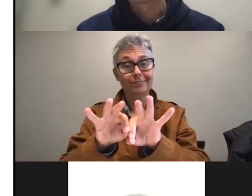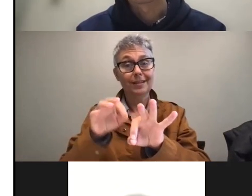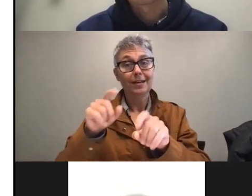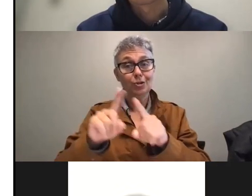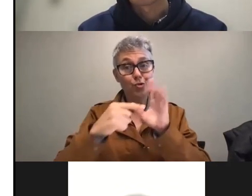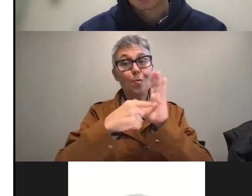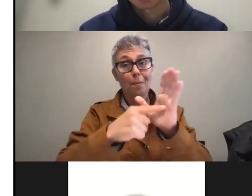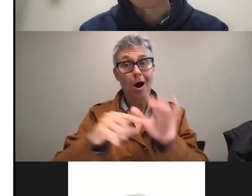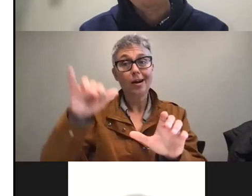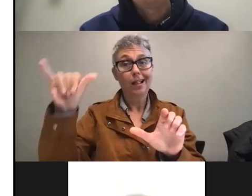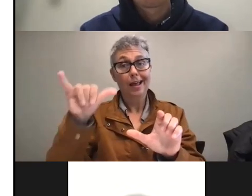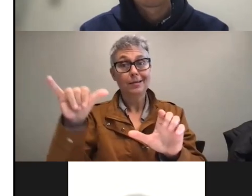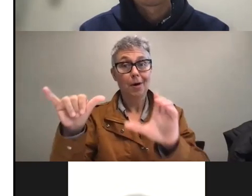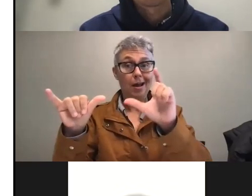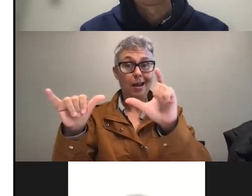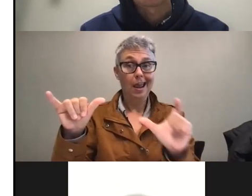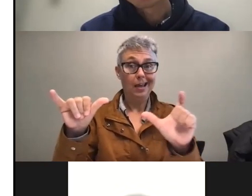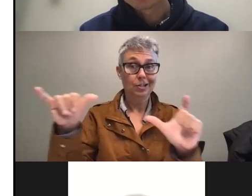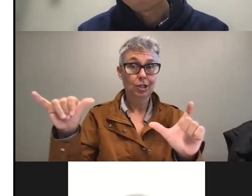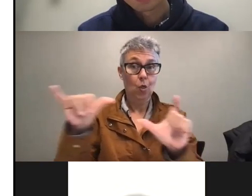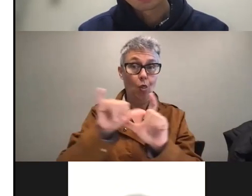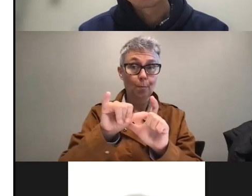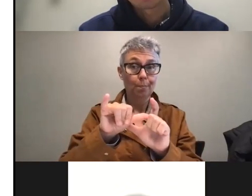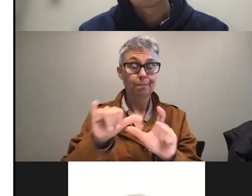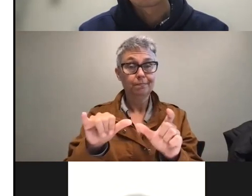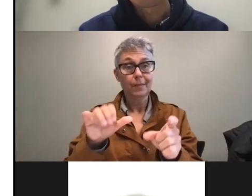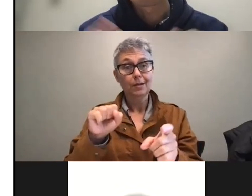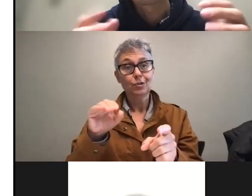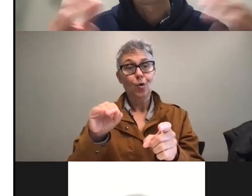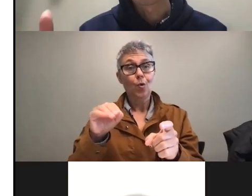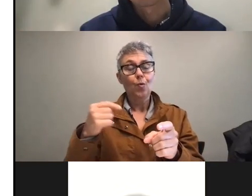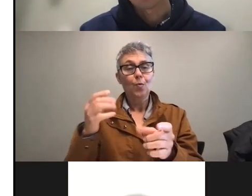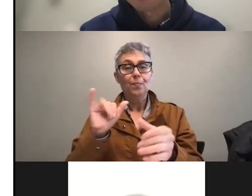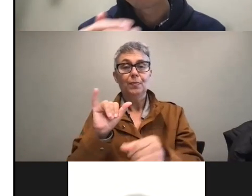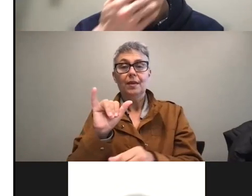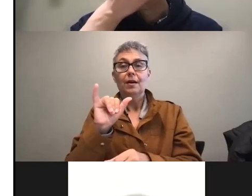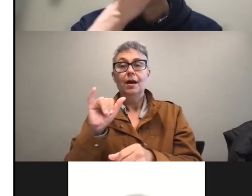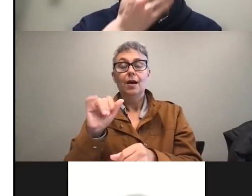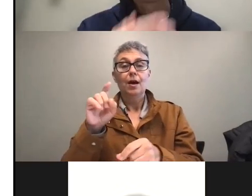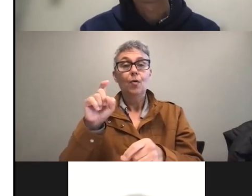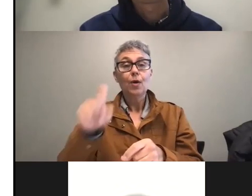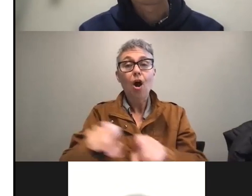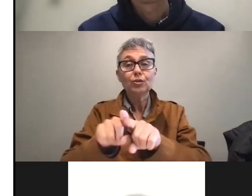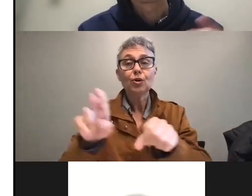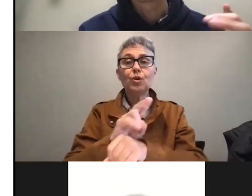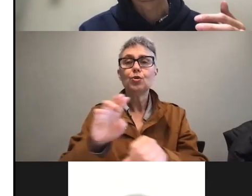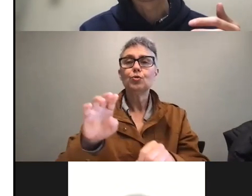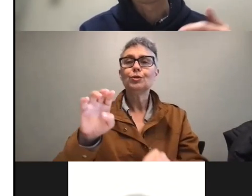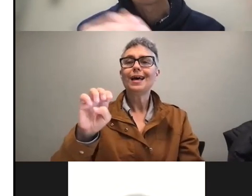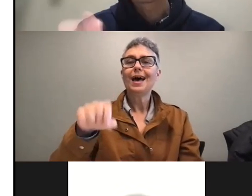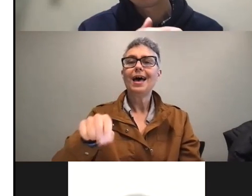modeling antibody-antigen interaction. And also we need this equivariant modeling.